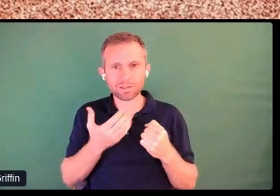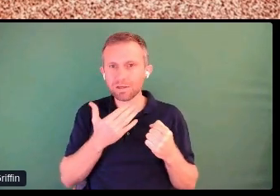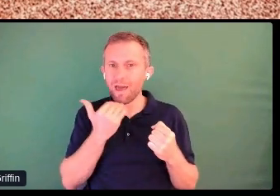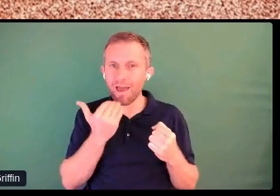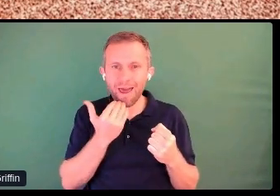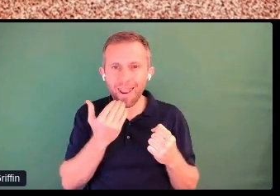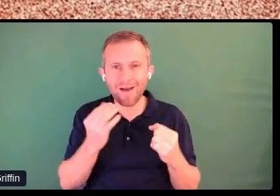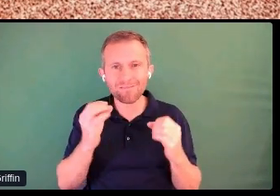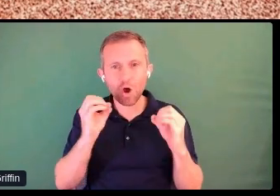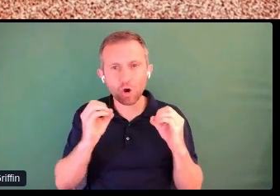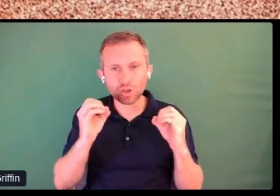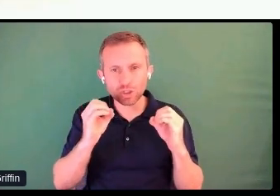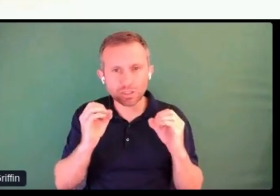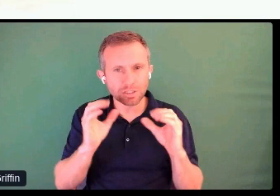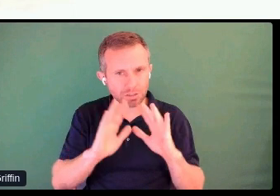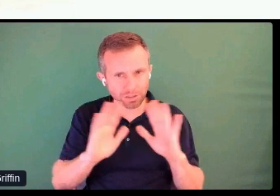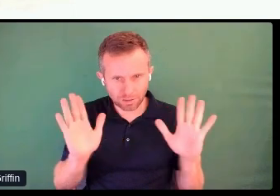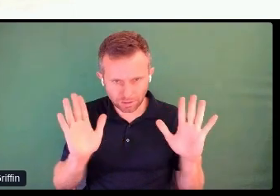sport.